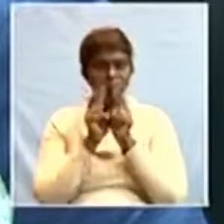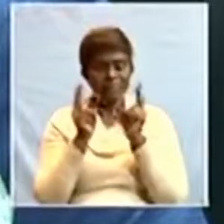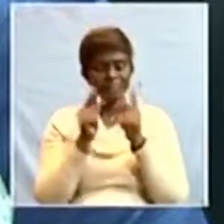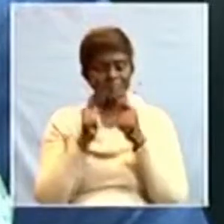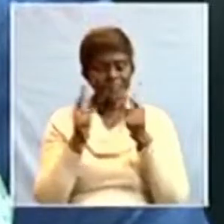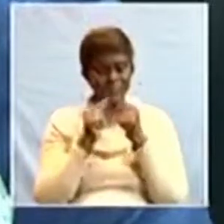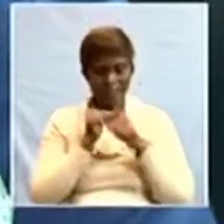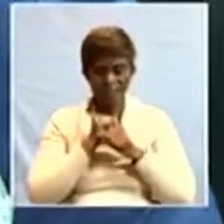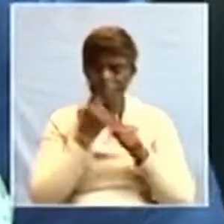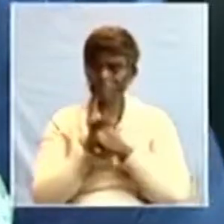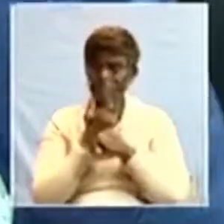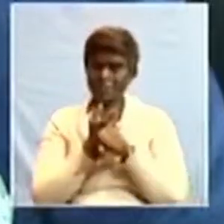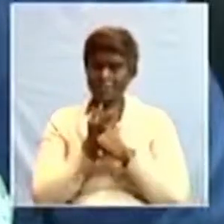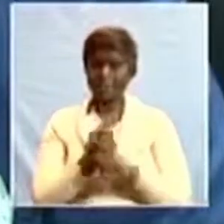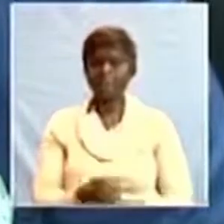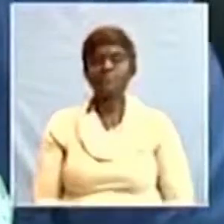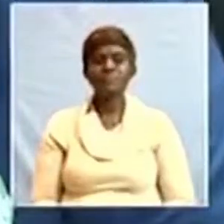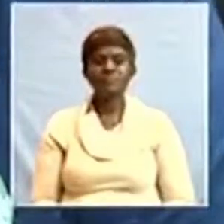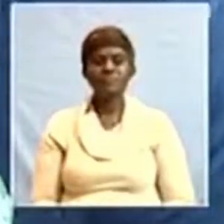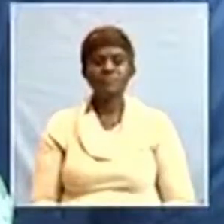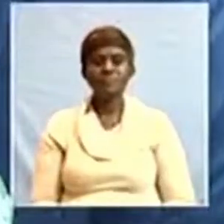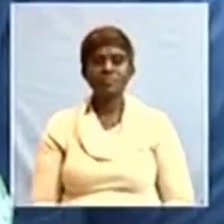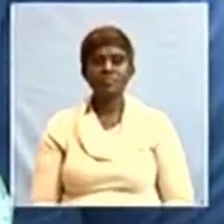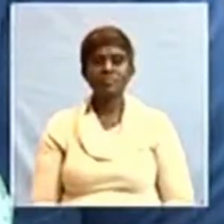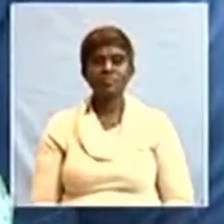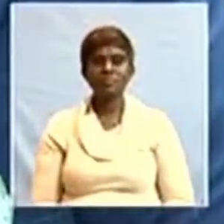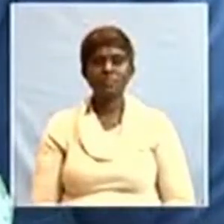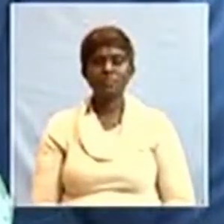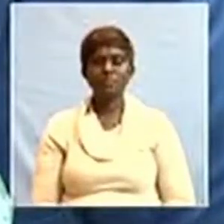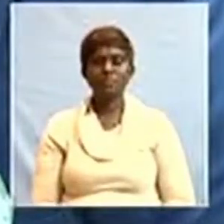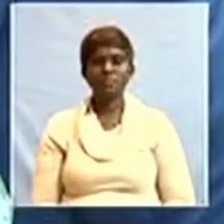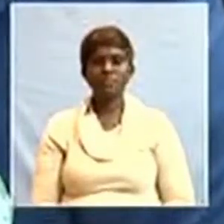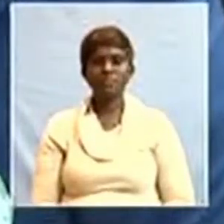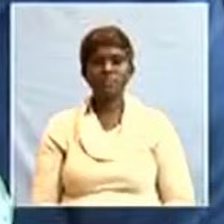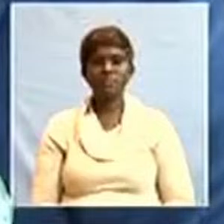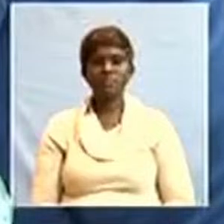difficulty. Chair, if you look at appendix 2 there,